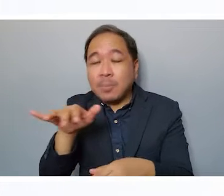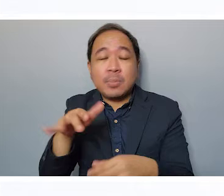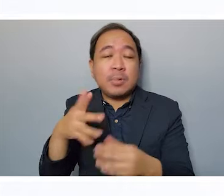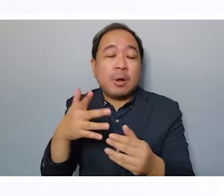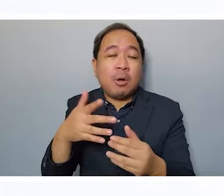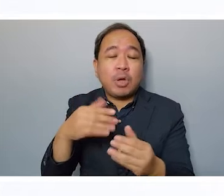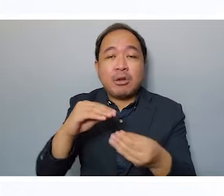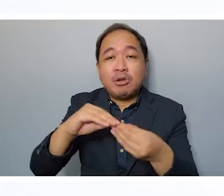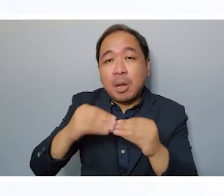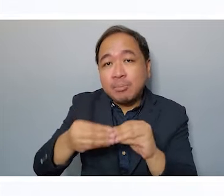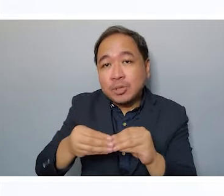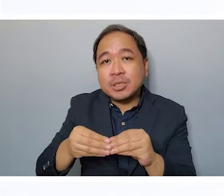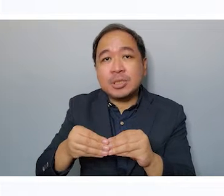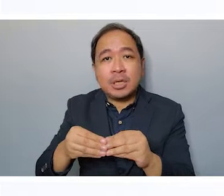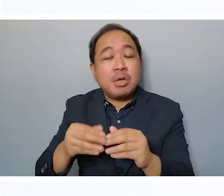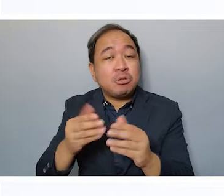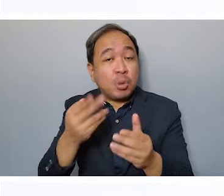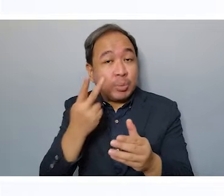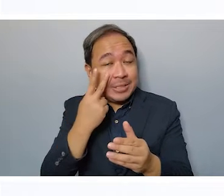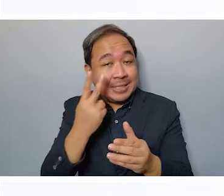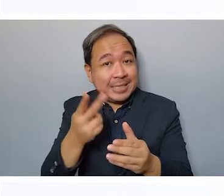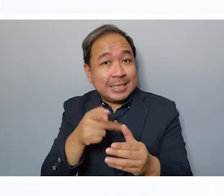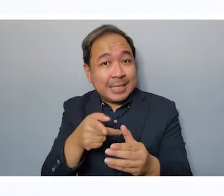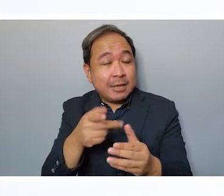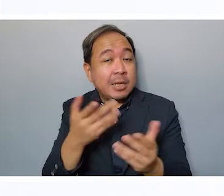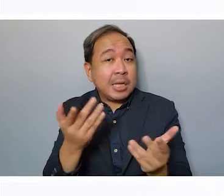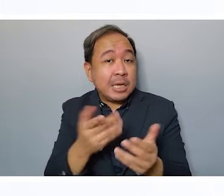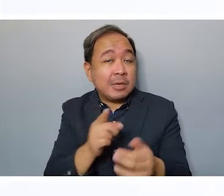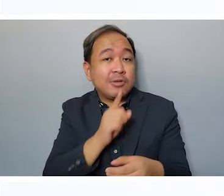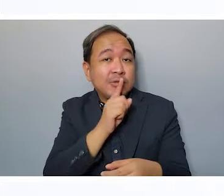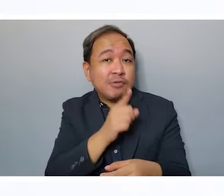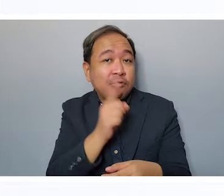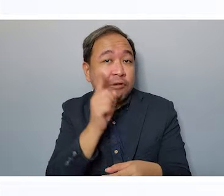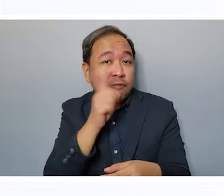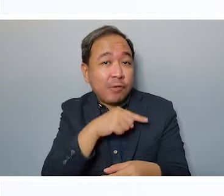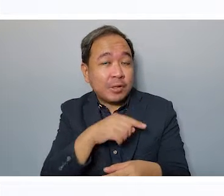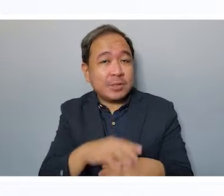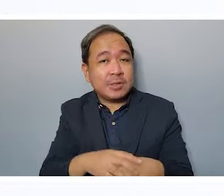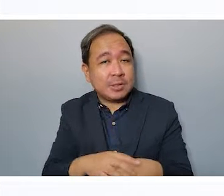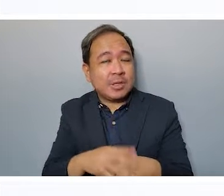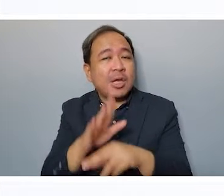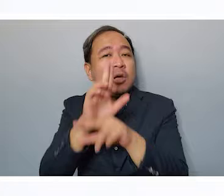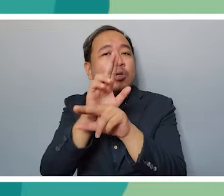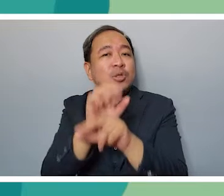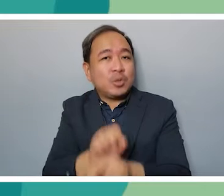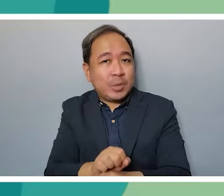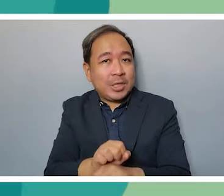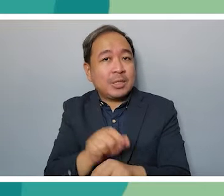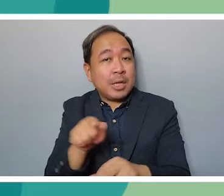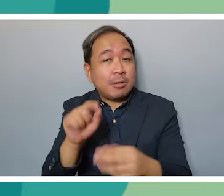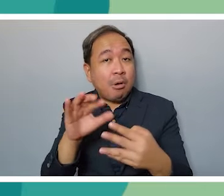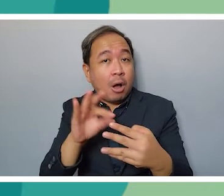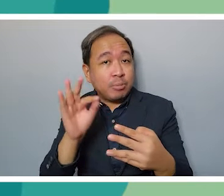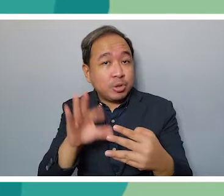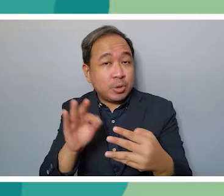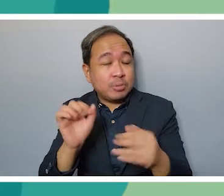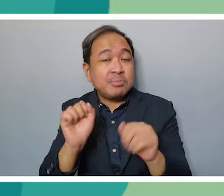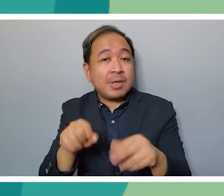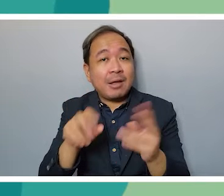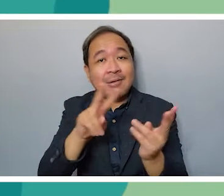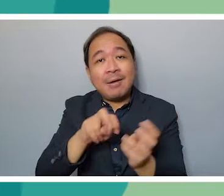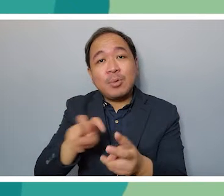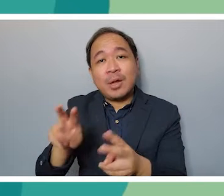numbers, letters, or Roman numerals beside the possible answers, which in this case is true or false. More often than not,